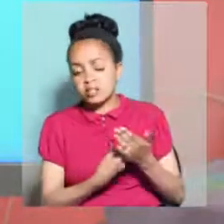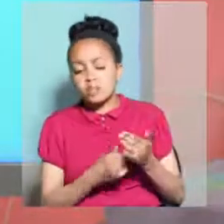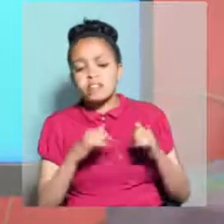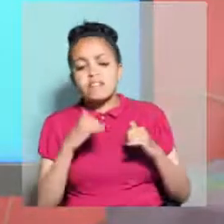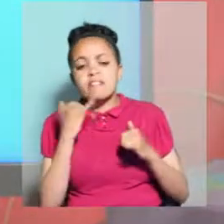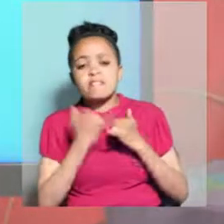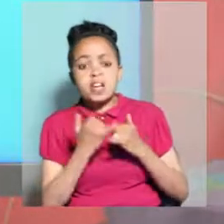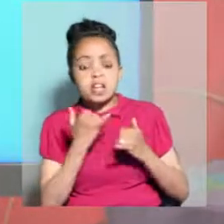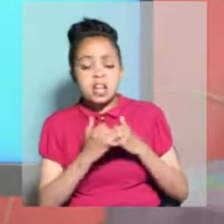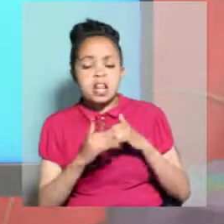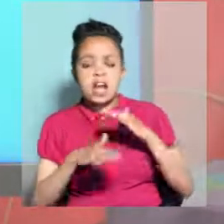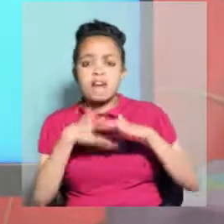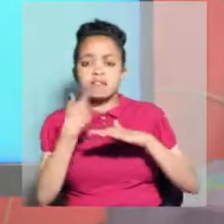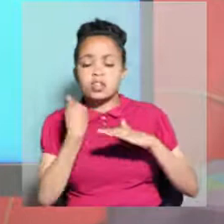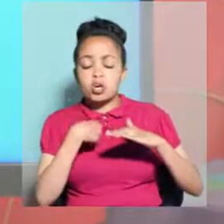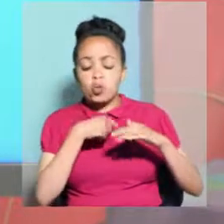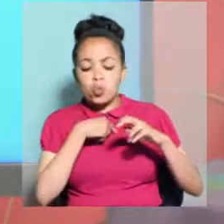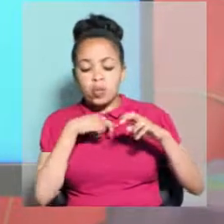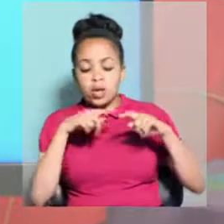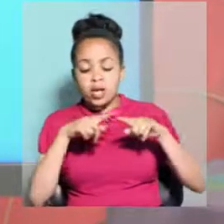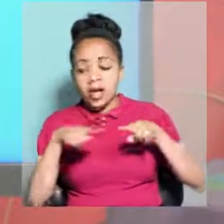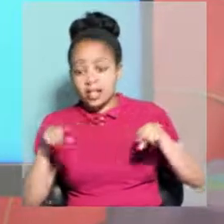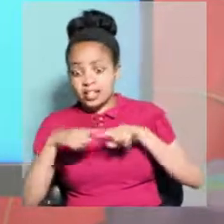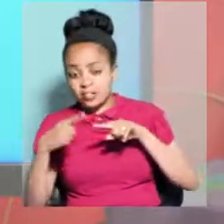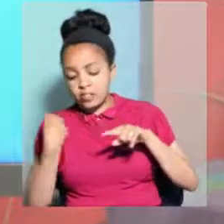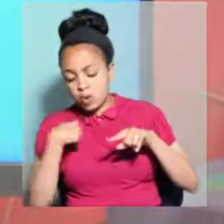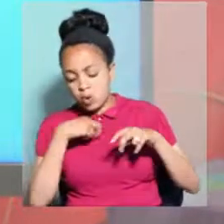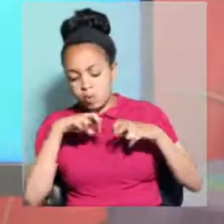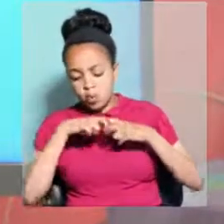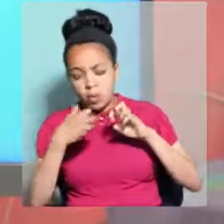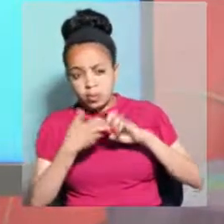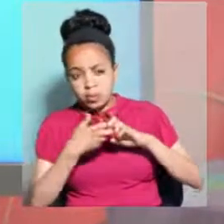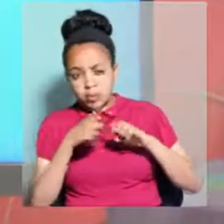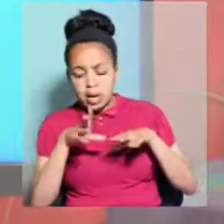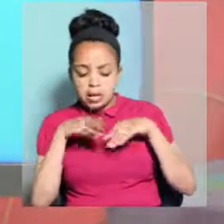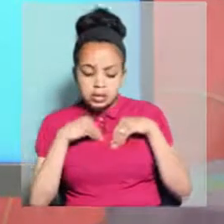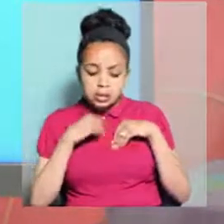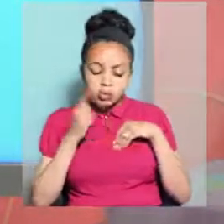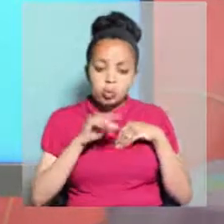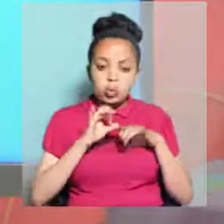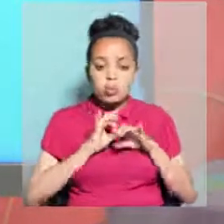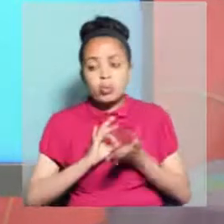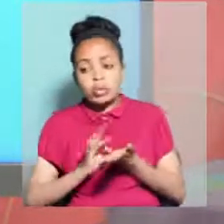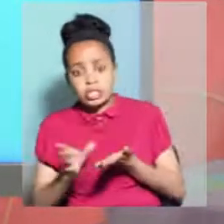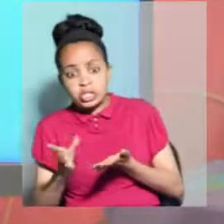finally, after we identified our problem and whether accept or that of